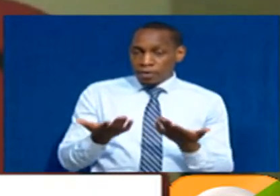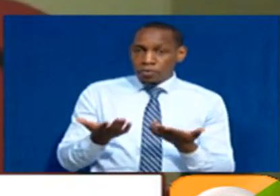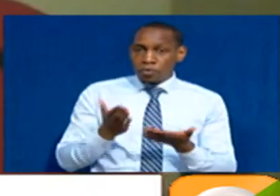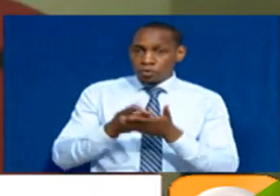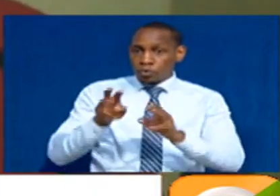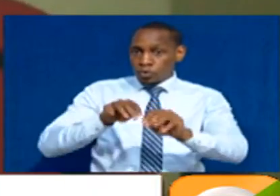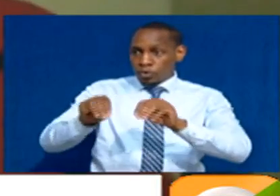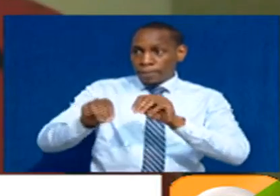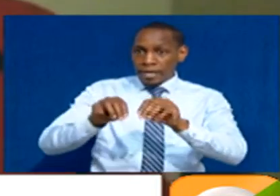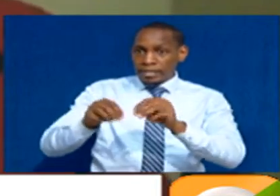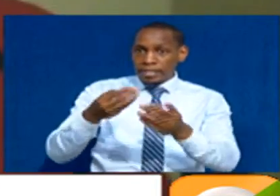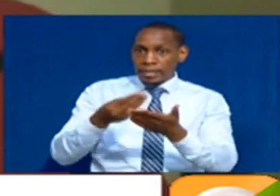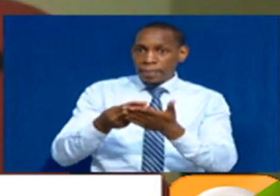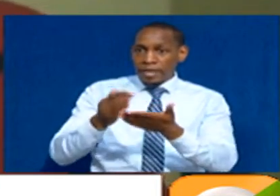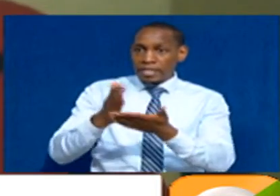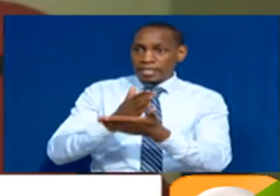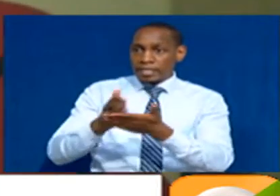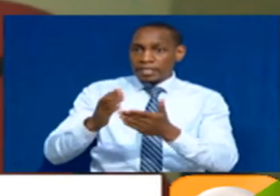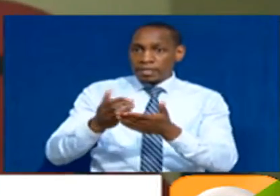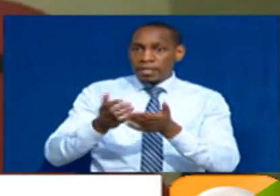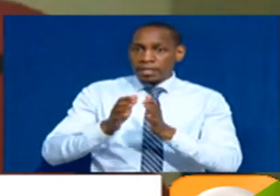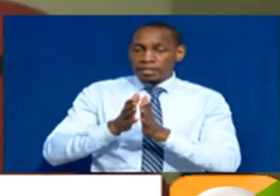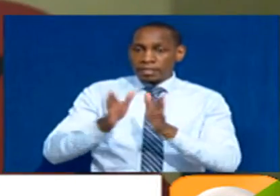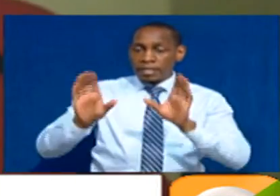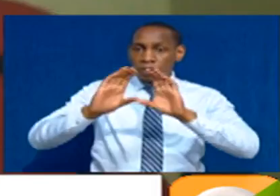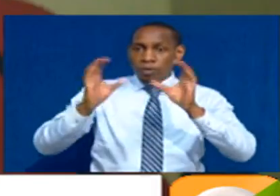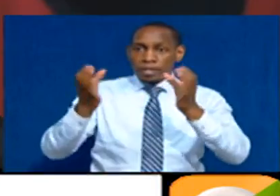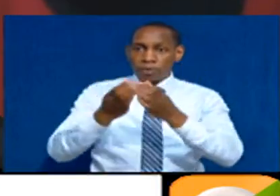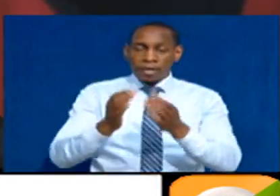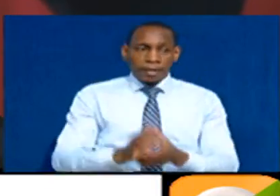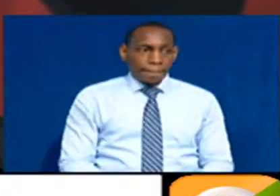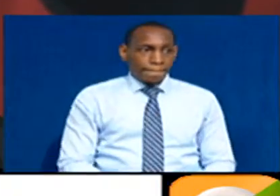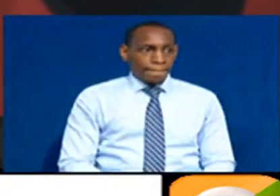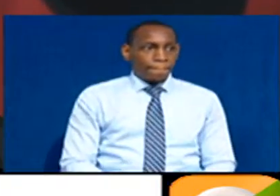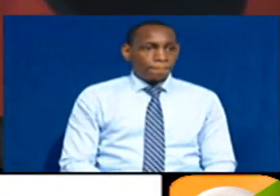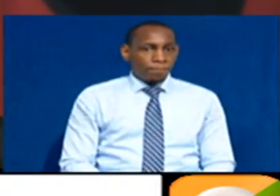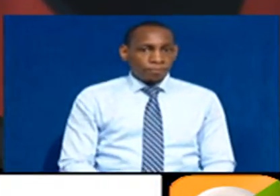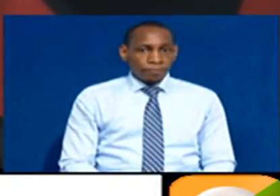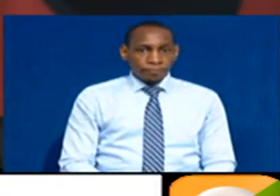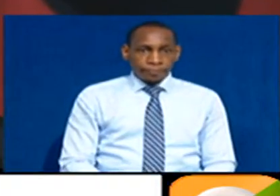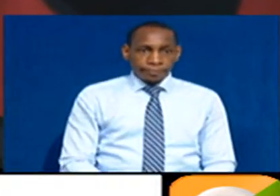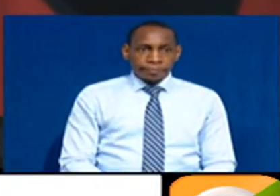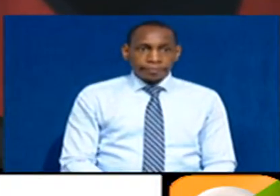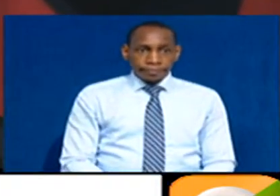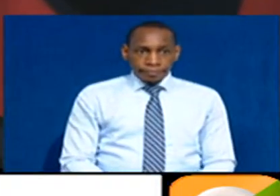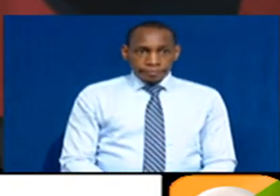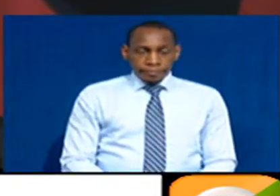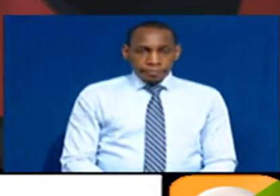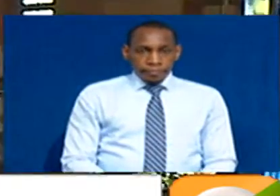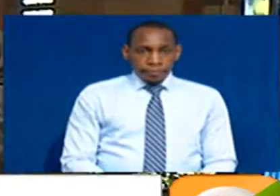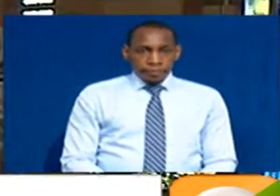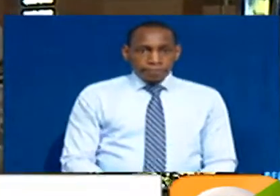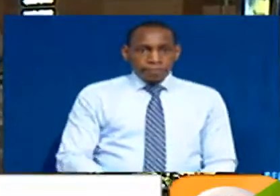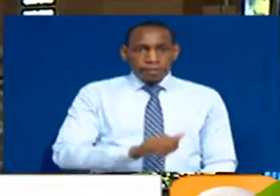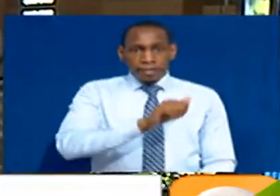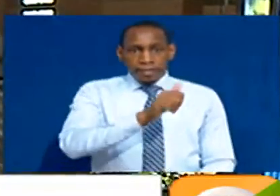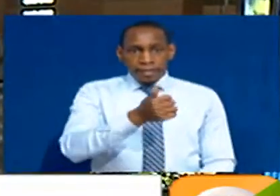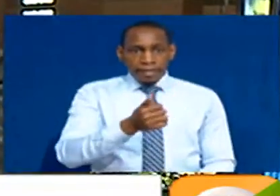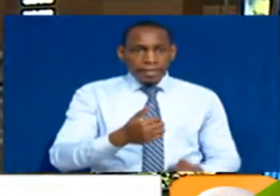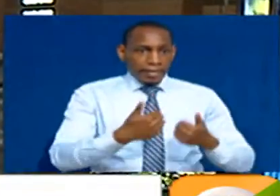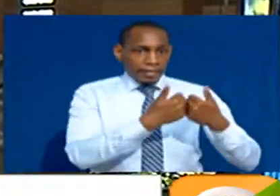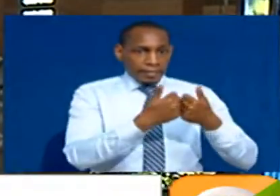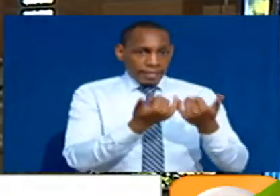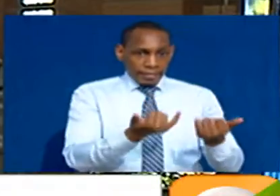you know manage the financial sector across the world. Okay, and Senator, let me come back to you on this. And the elephant in the